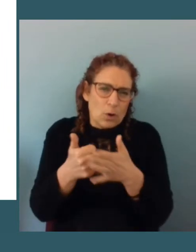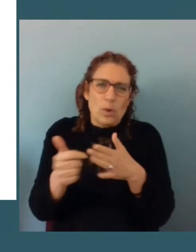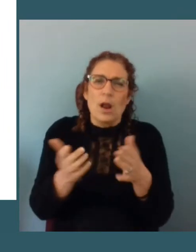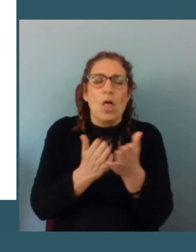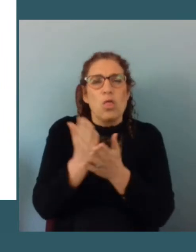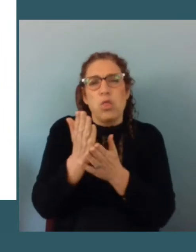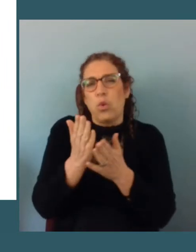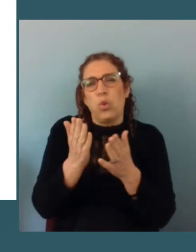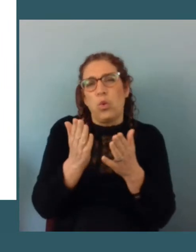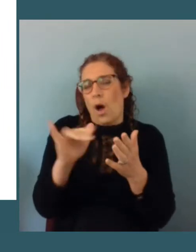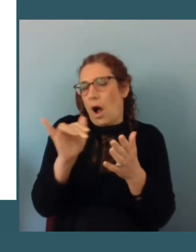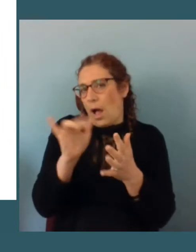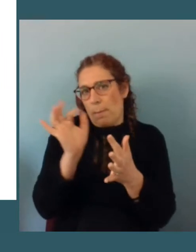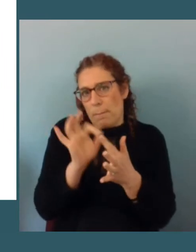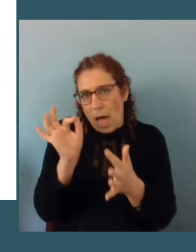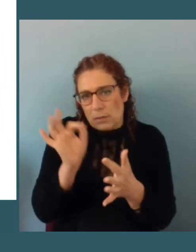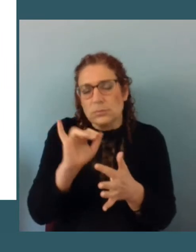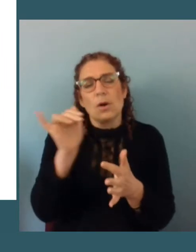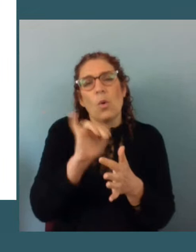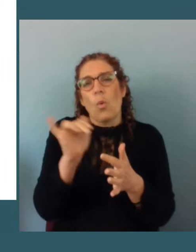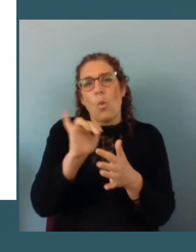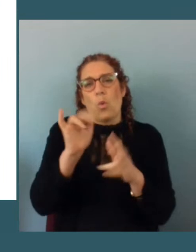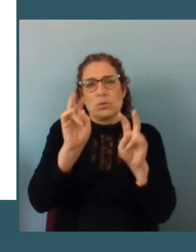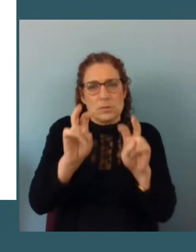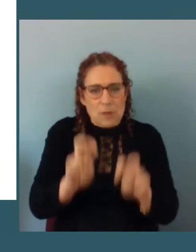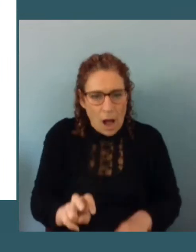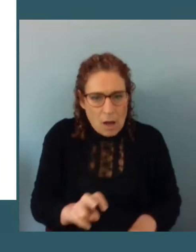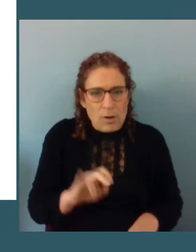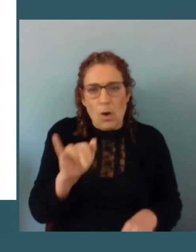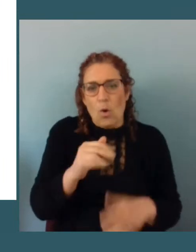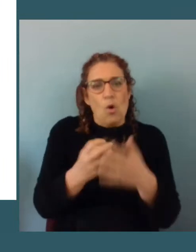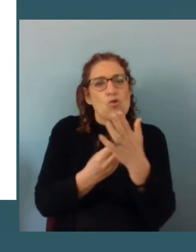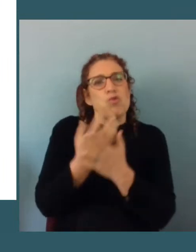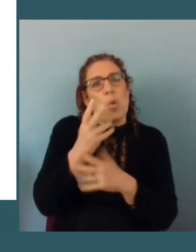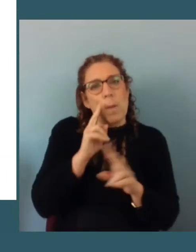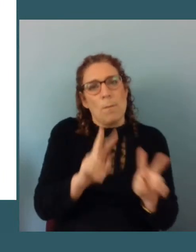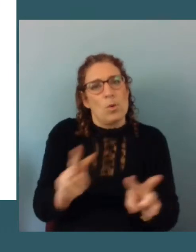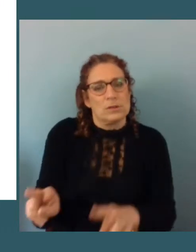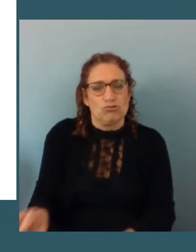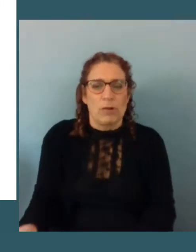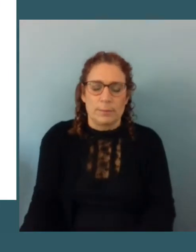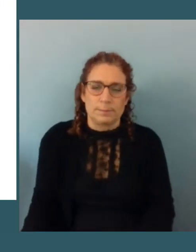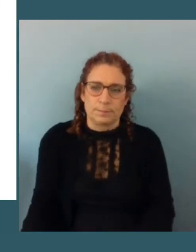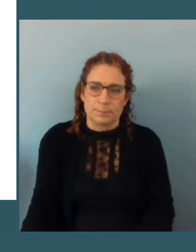and growth monitoring as well.